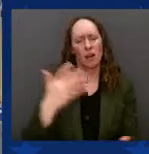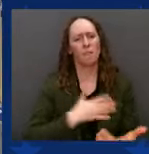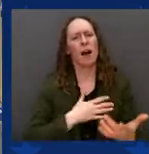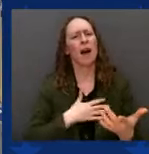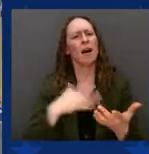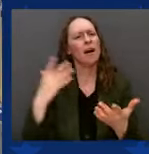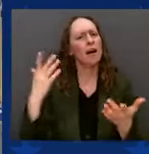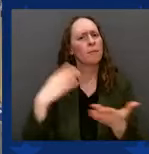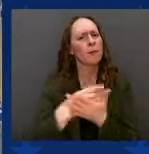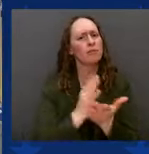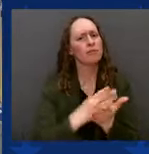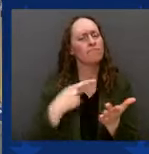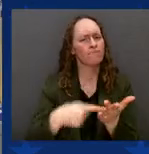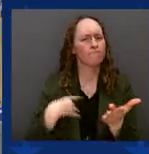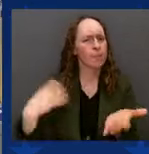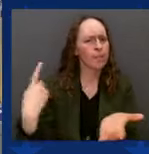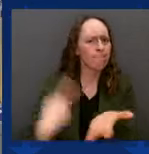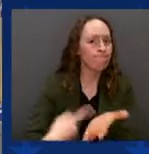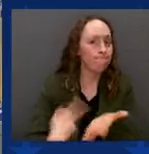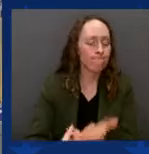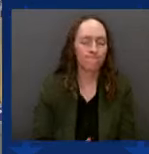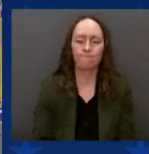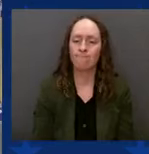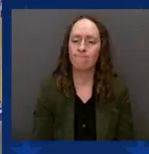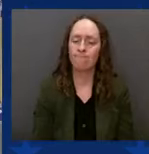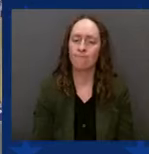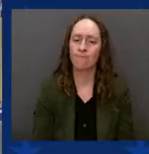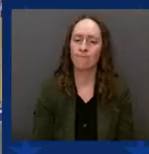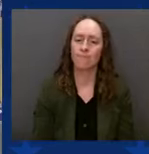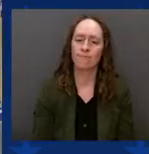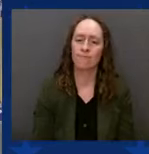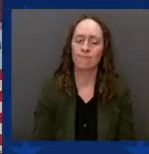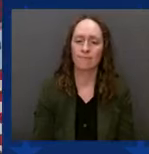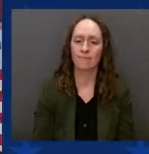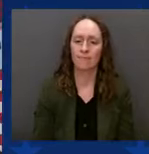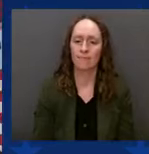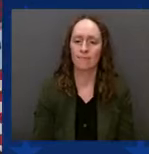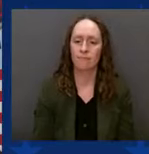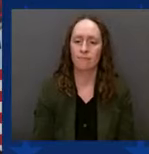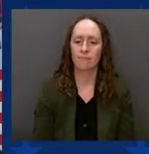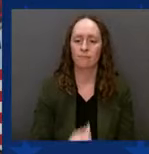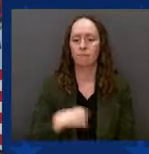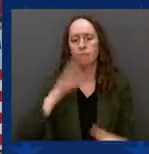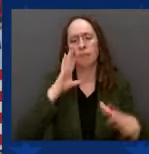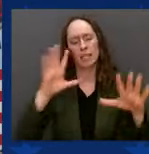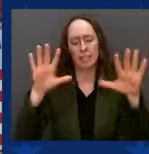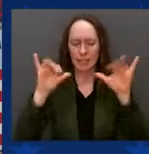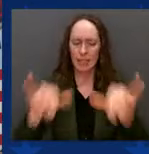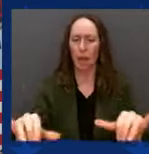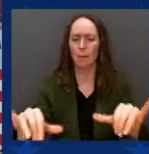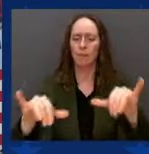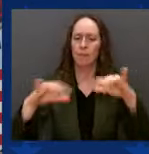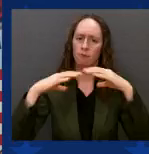protect Social Security and Medicare without any change. Guaranteed.